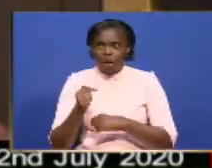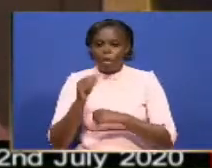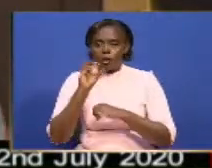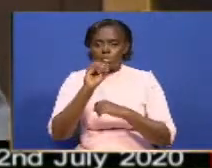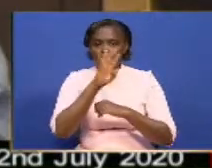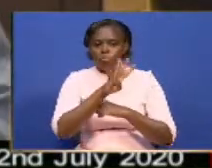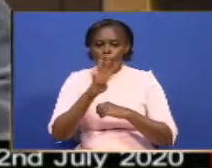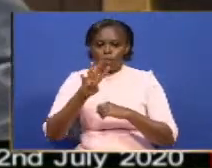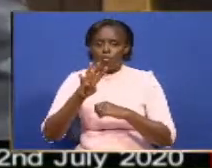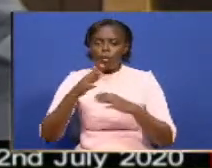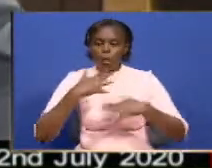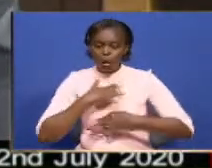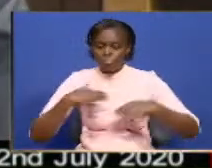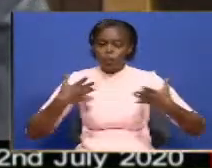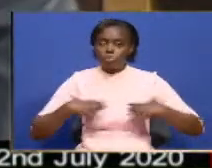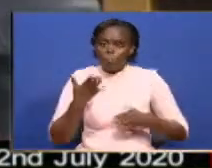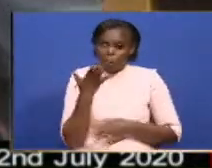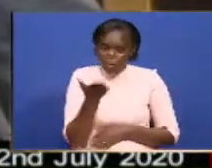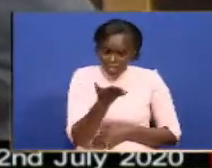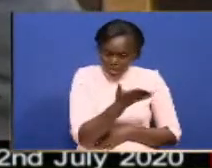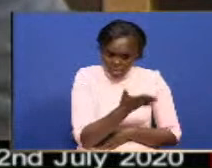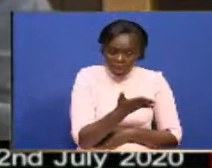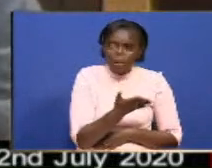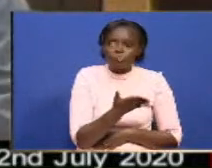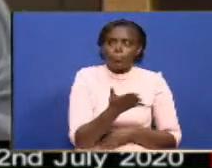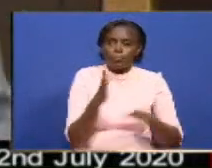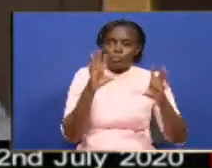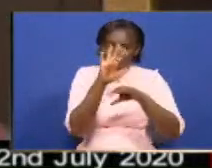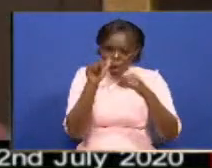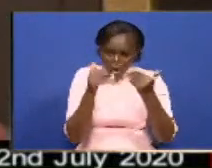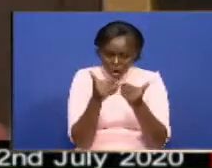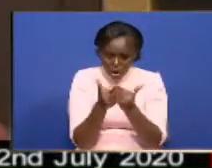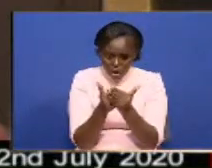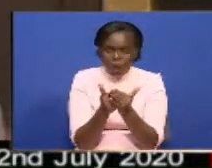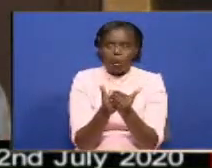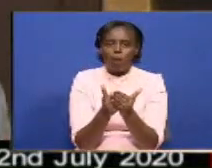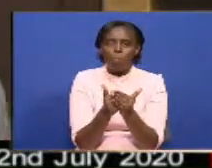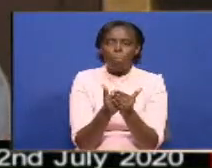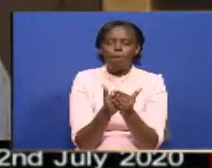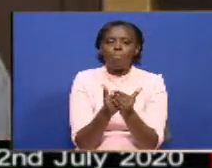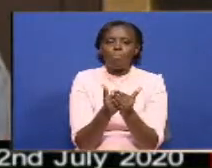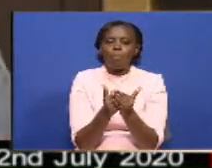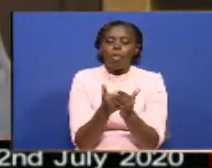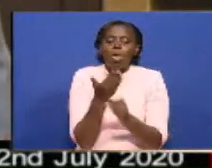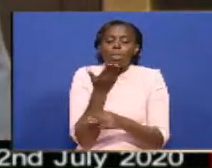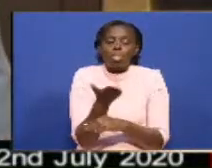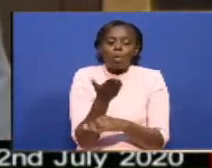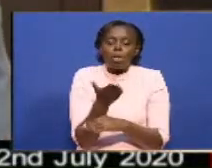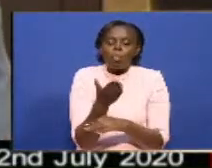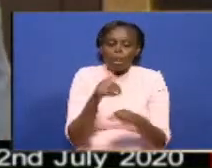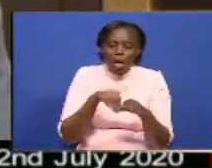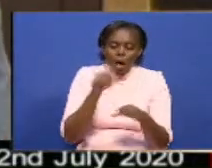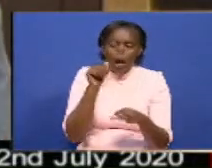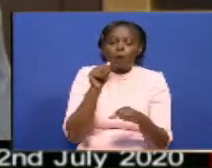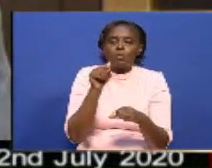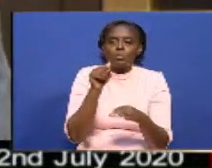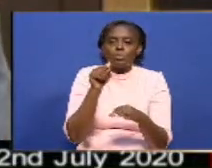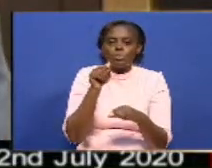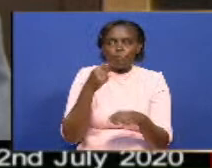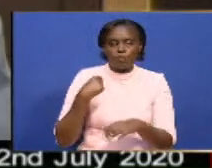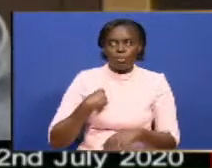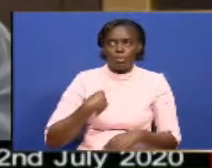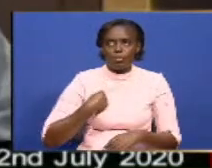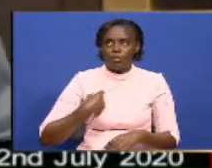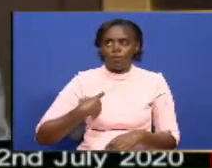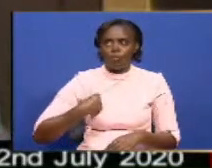474,044 refugees in total. And of course, we found that out of the voluntary